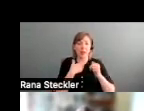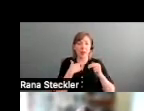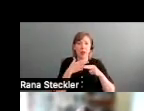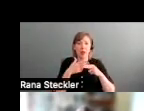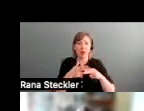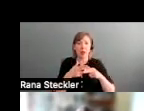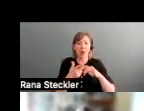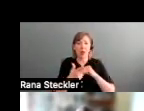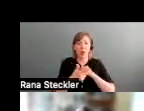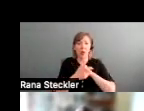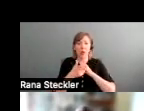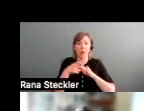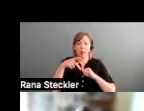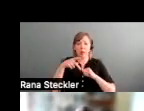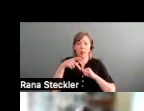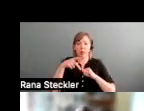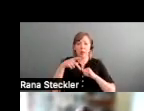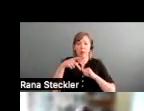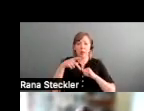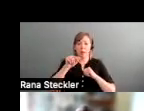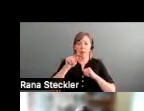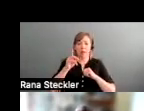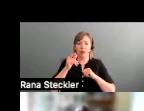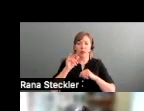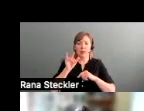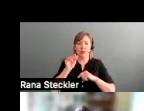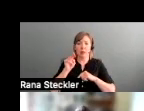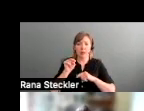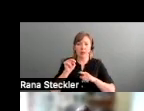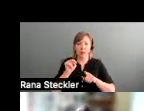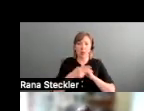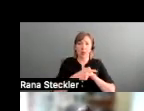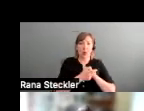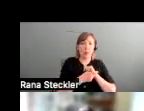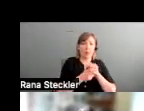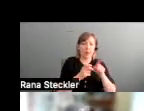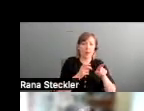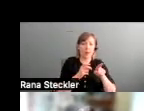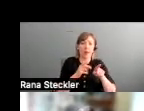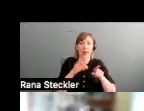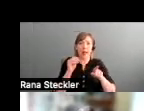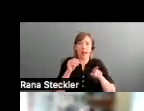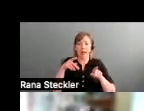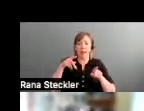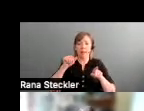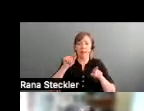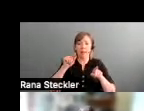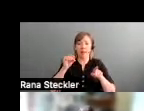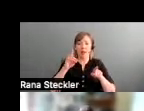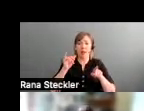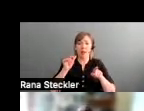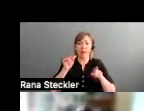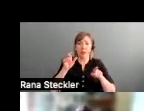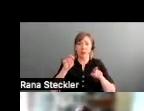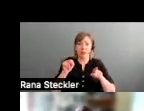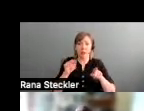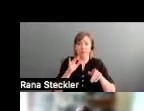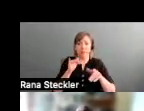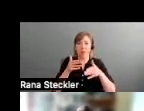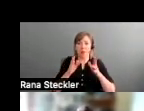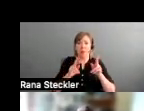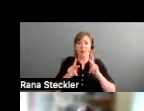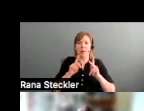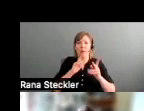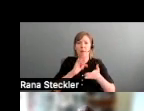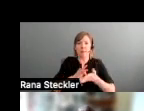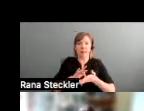criminal pathologization, which is how criminalization and pathologization, and by that I mean the way people